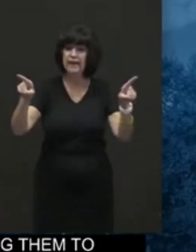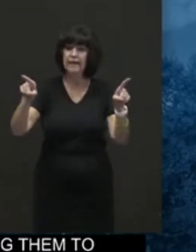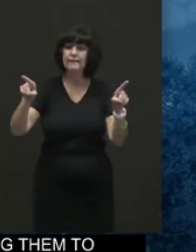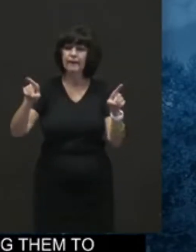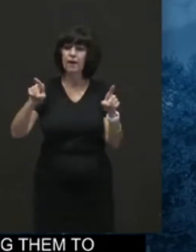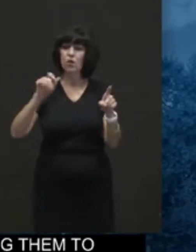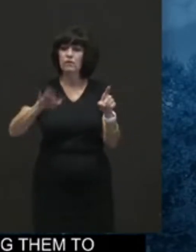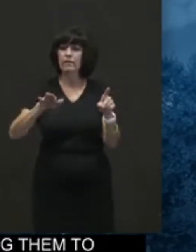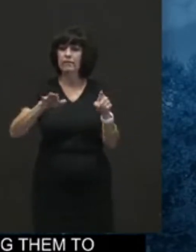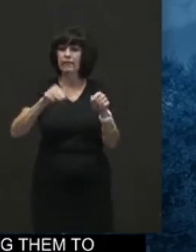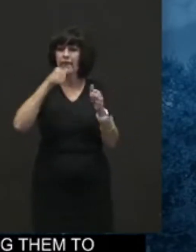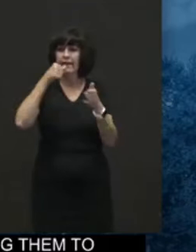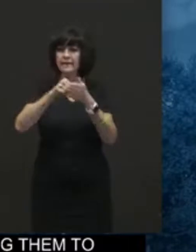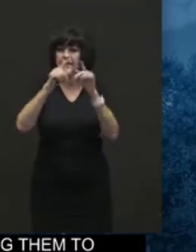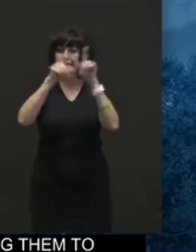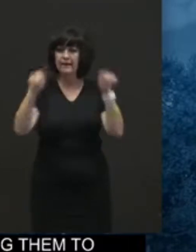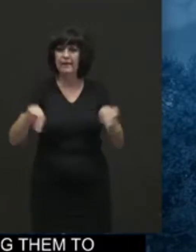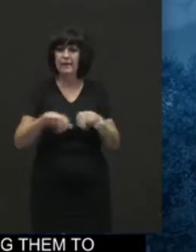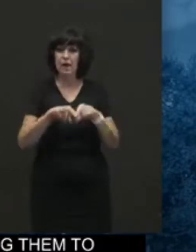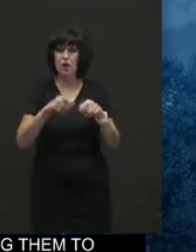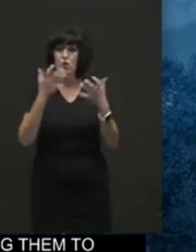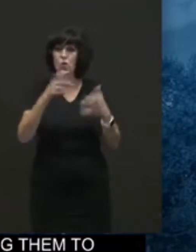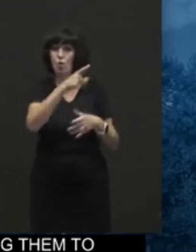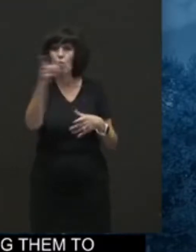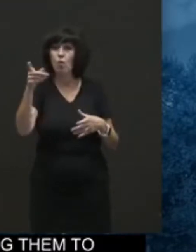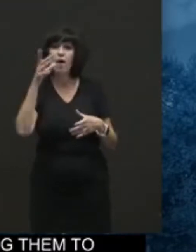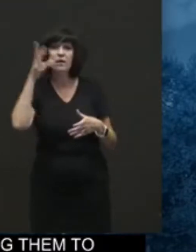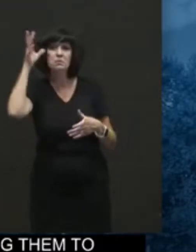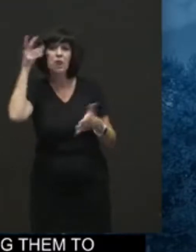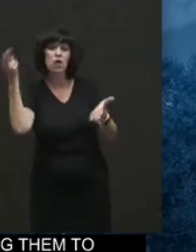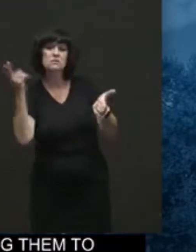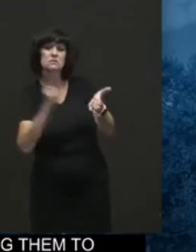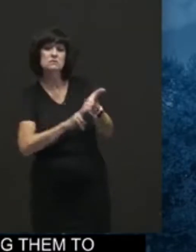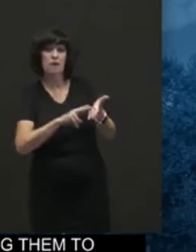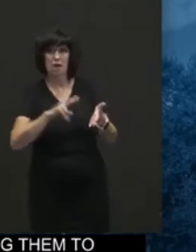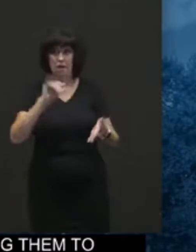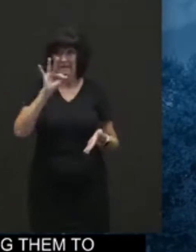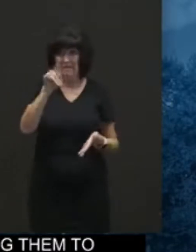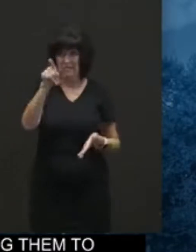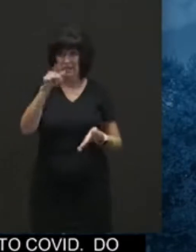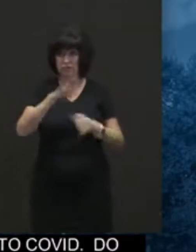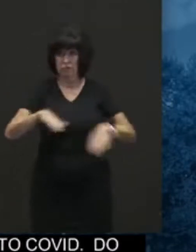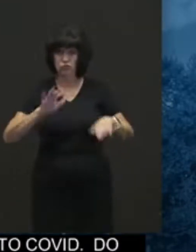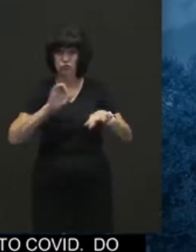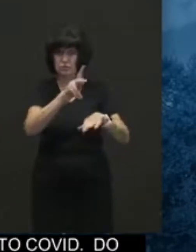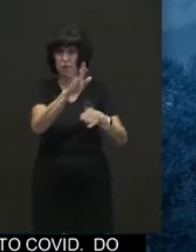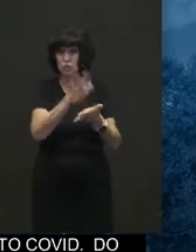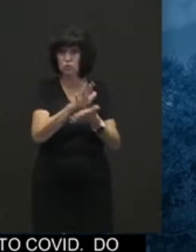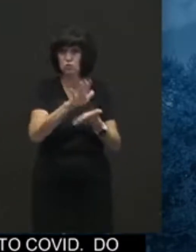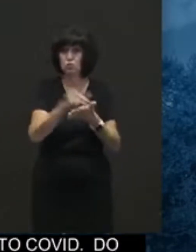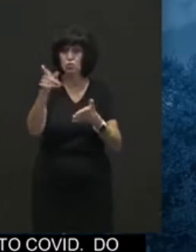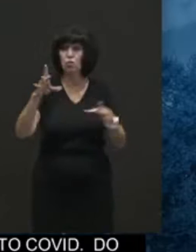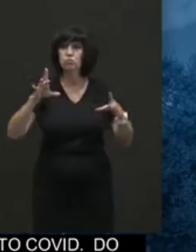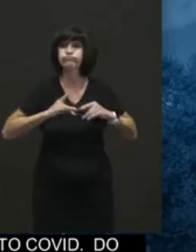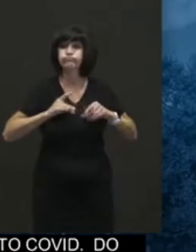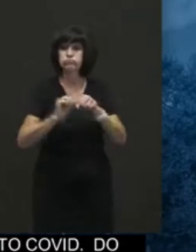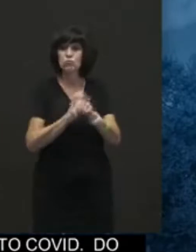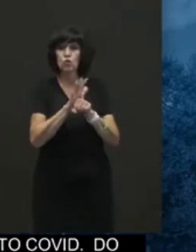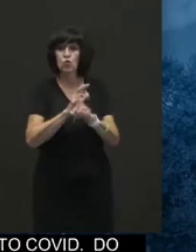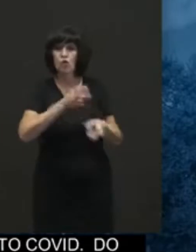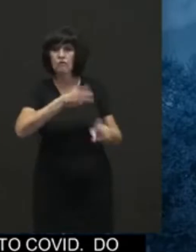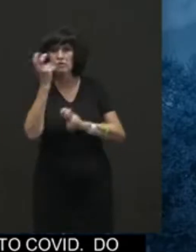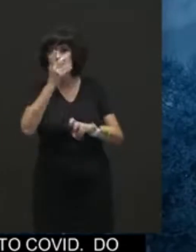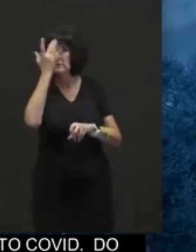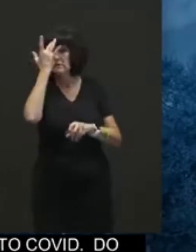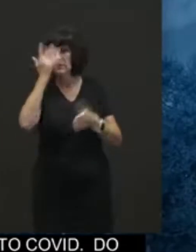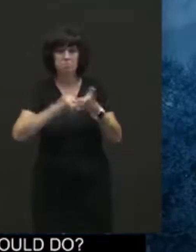other schools should do, just considering? Yeah, I'm not a lawyer. It's not come up in the discussions that we've had. I know that there's concern